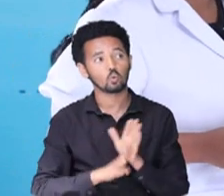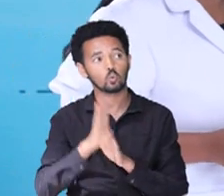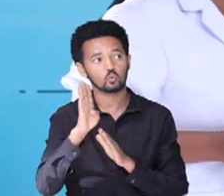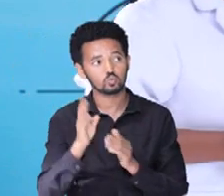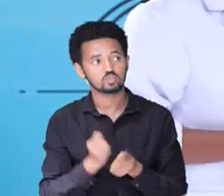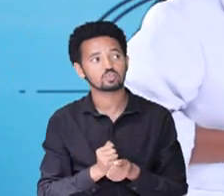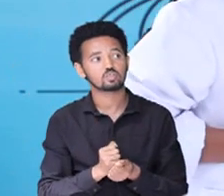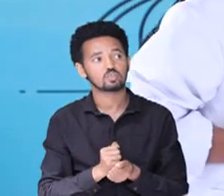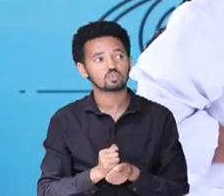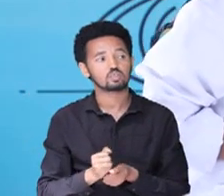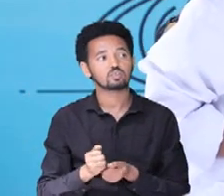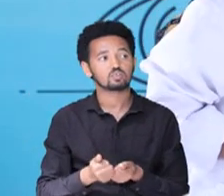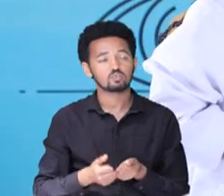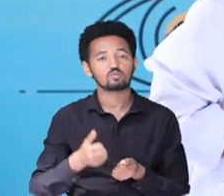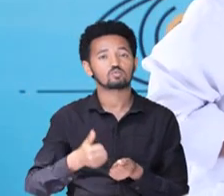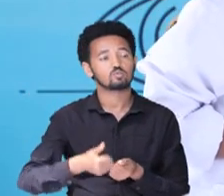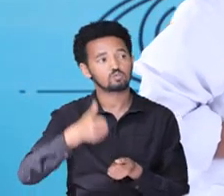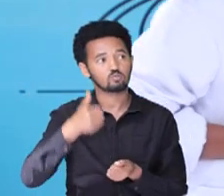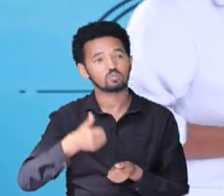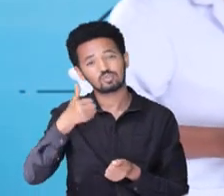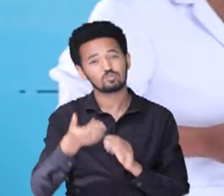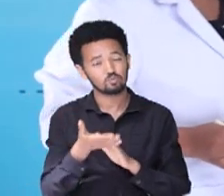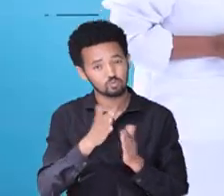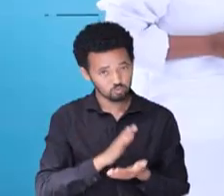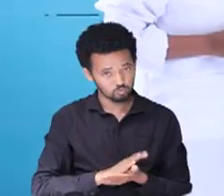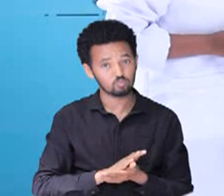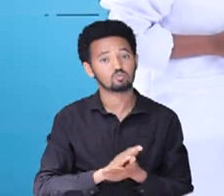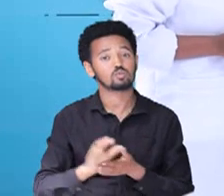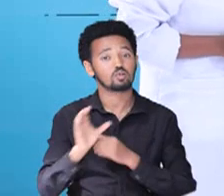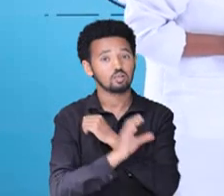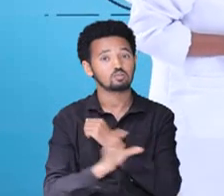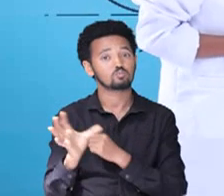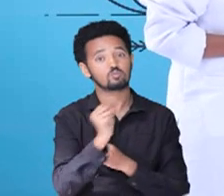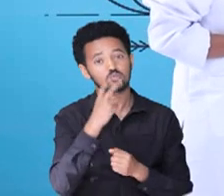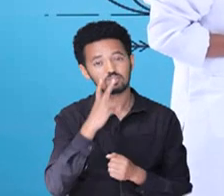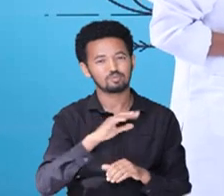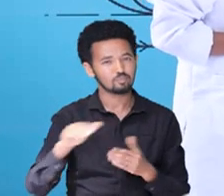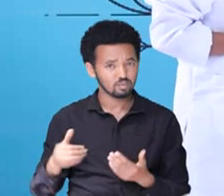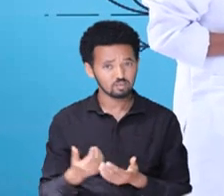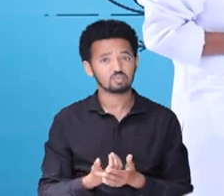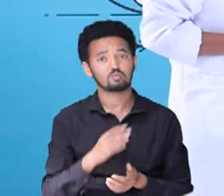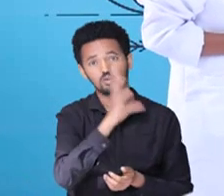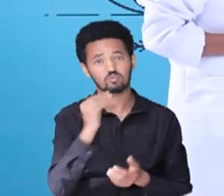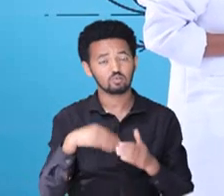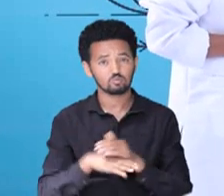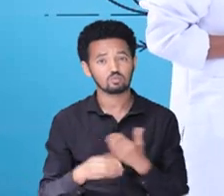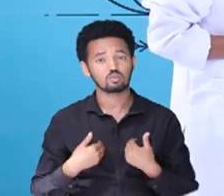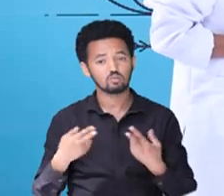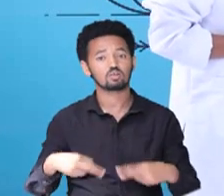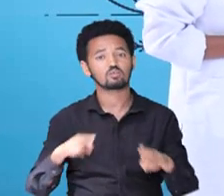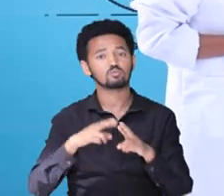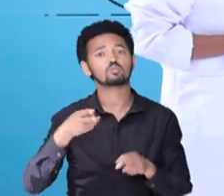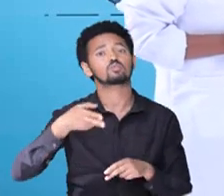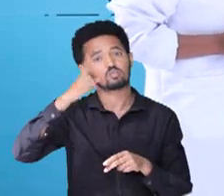Africa and Central Africa has high crude birth rate, generally, most of the African regions have